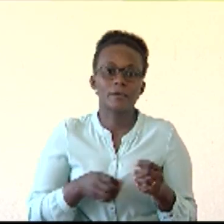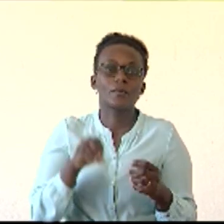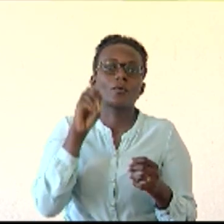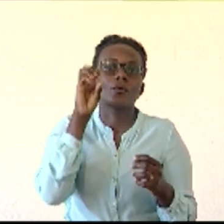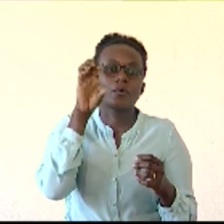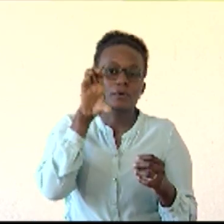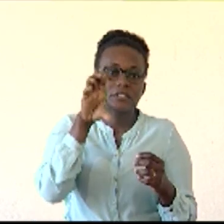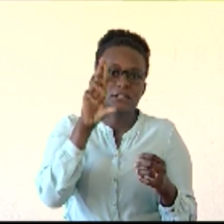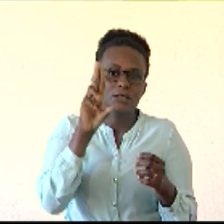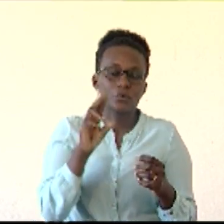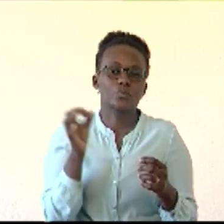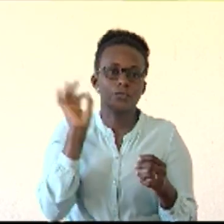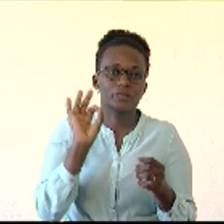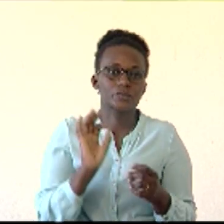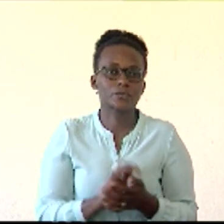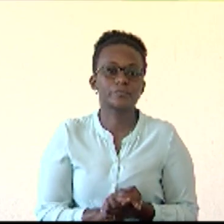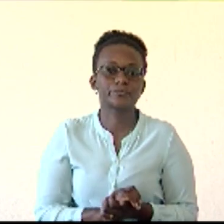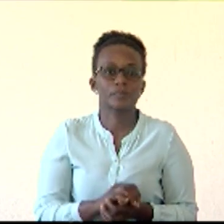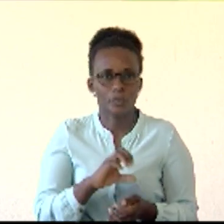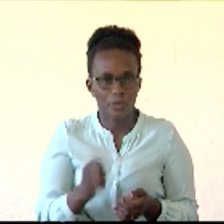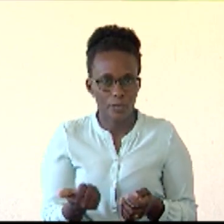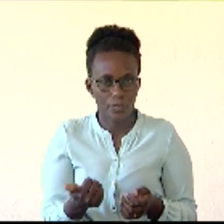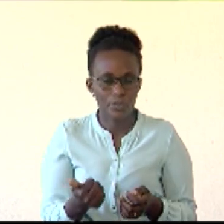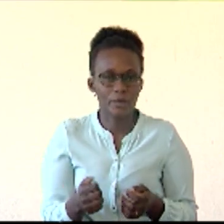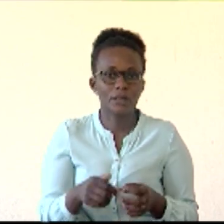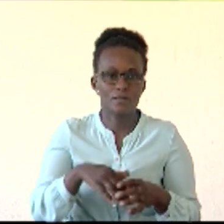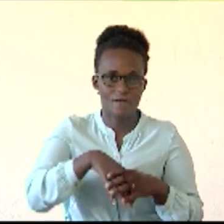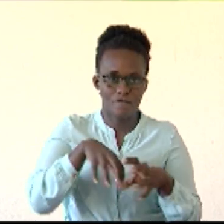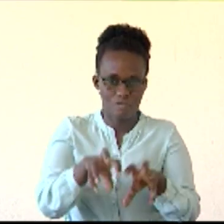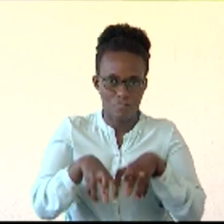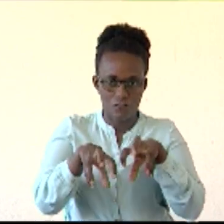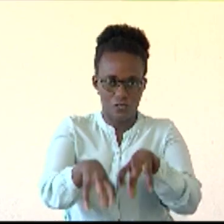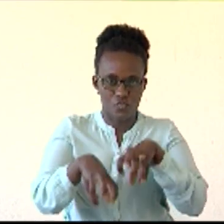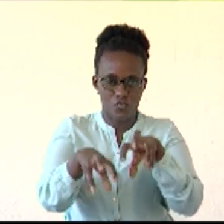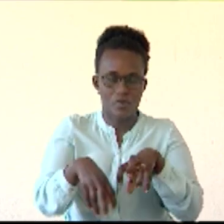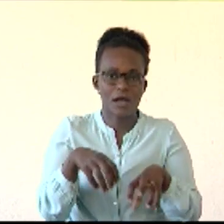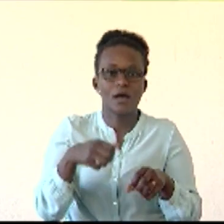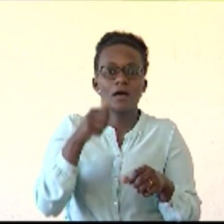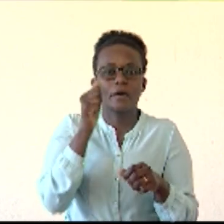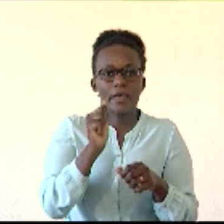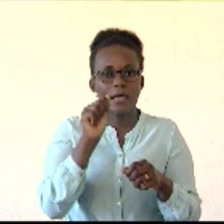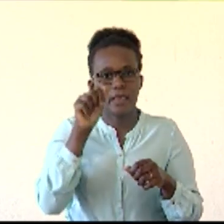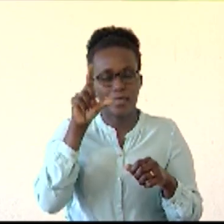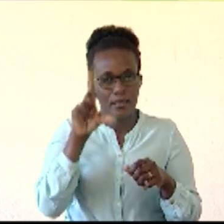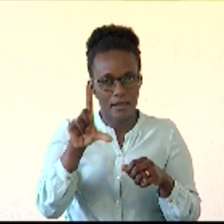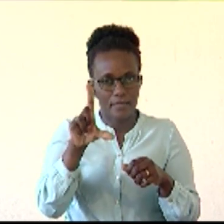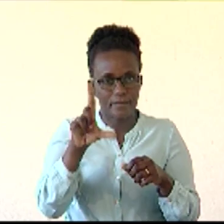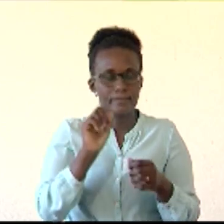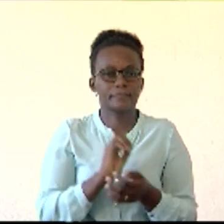of aluminum. Most of the iron sheets, most of the materials,